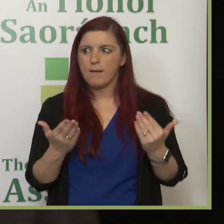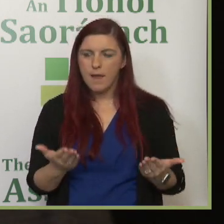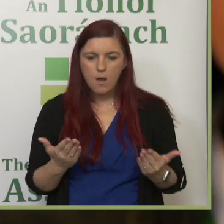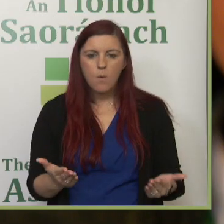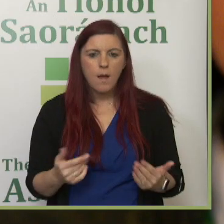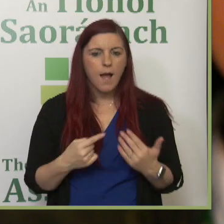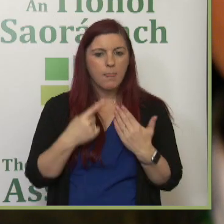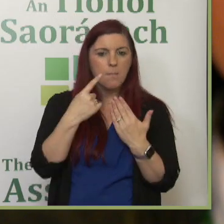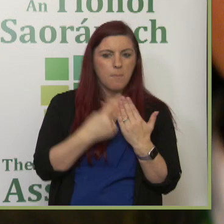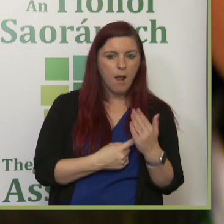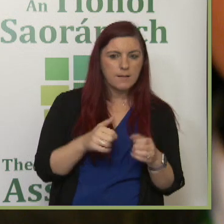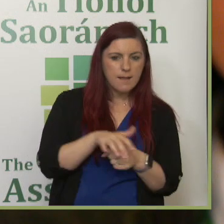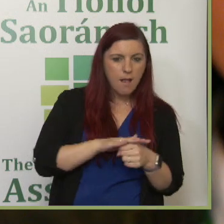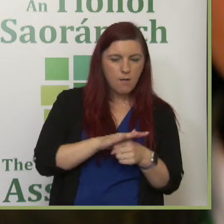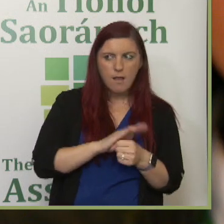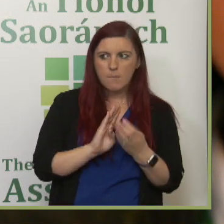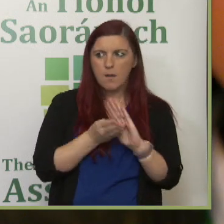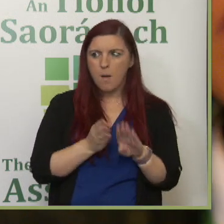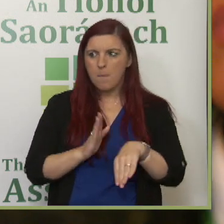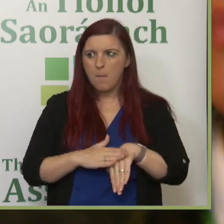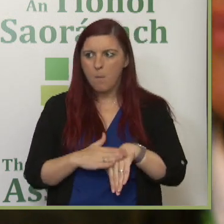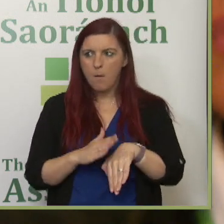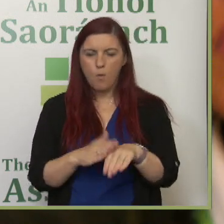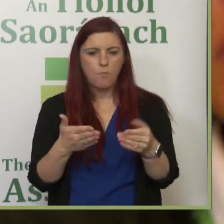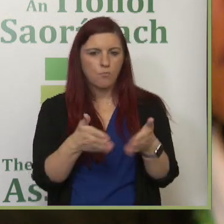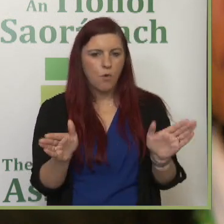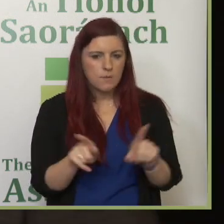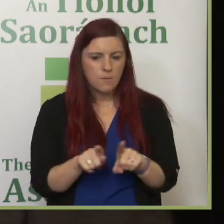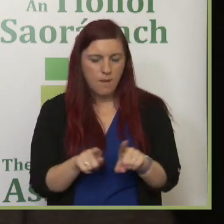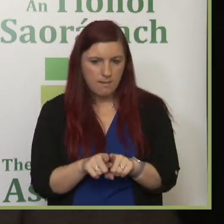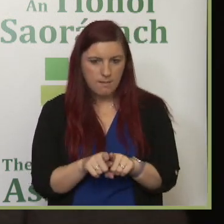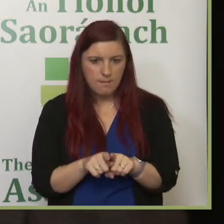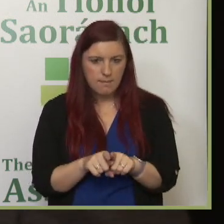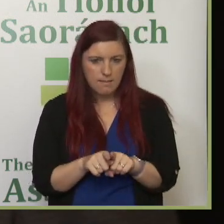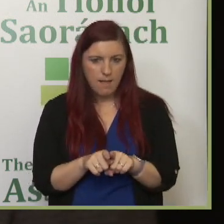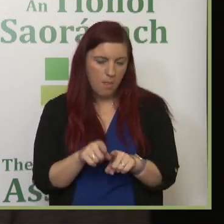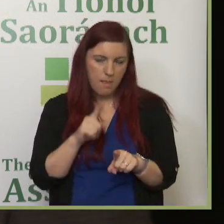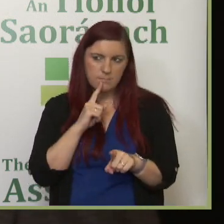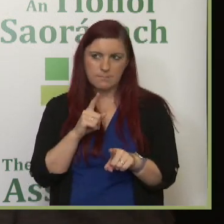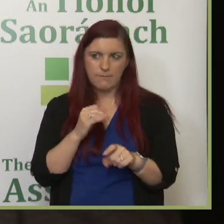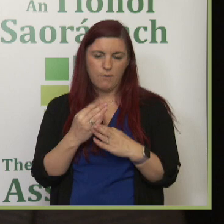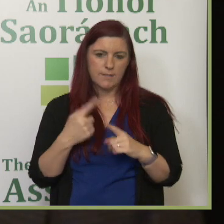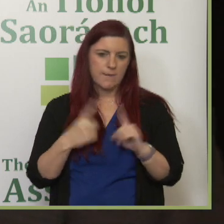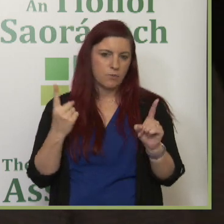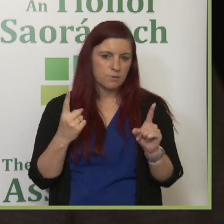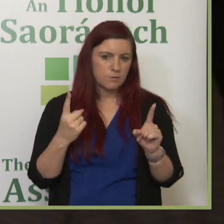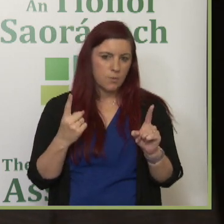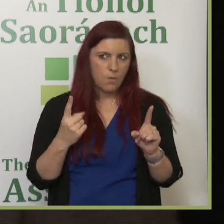areas relevant to our work have become ever broader. And we're dealing with things today that I've never thought we were dealing with 20 years ago or so, or even 10 years